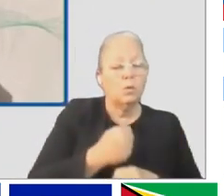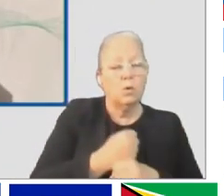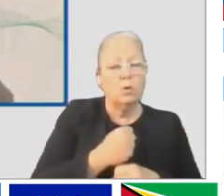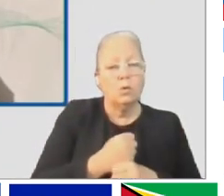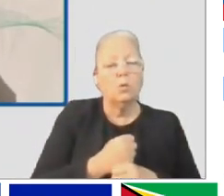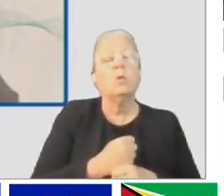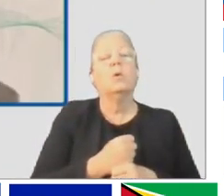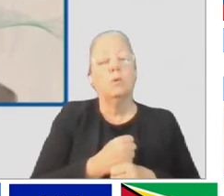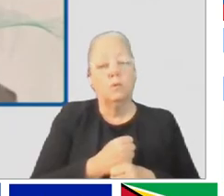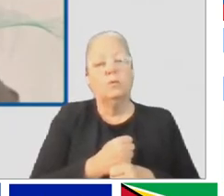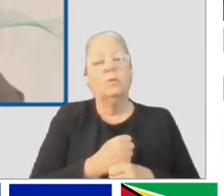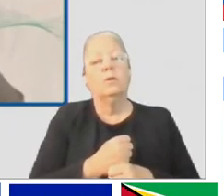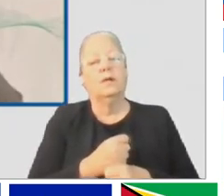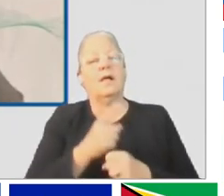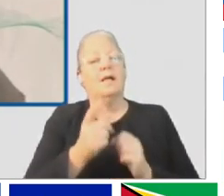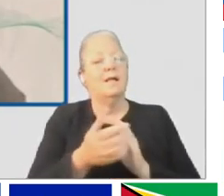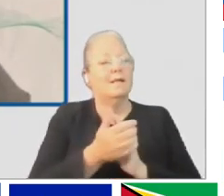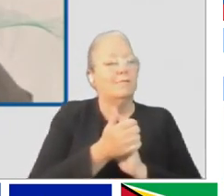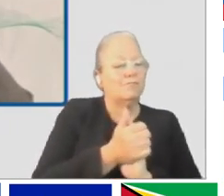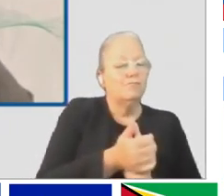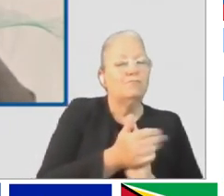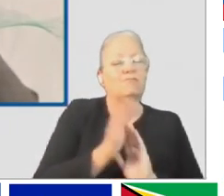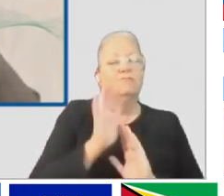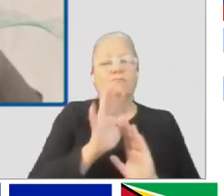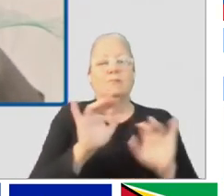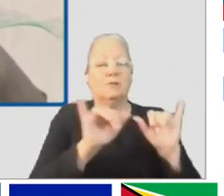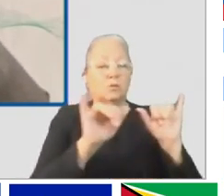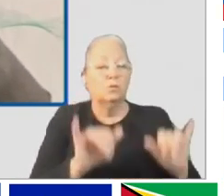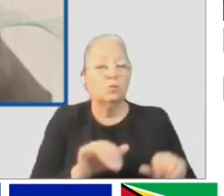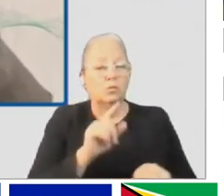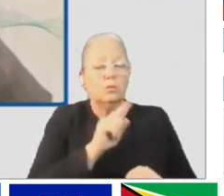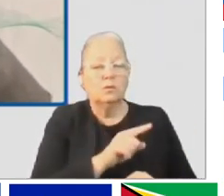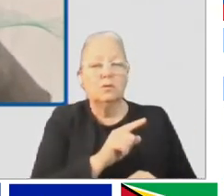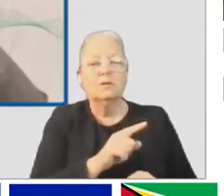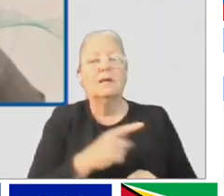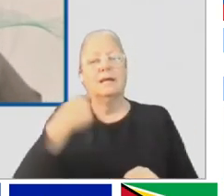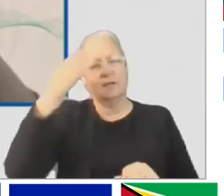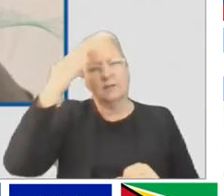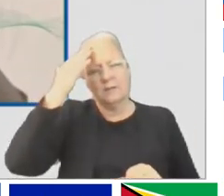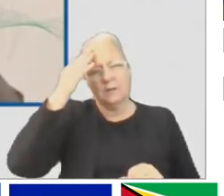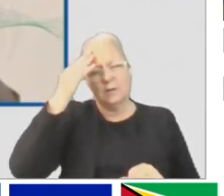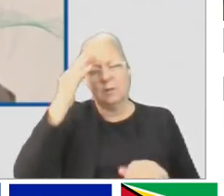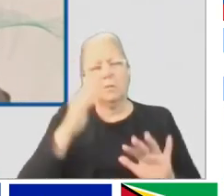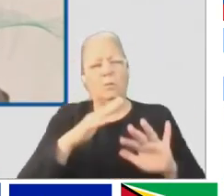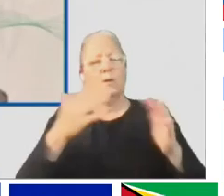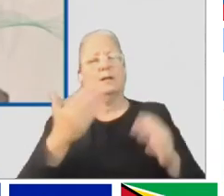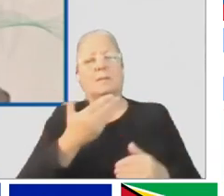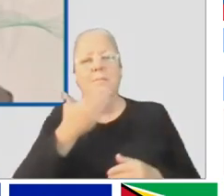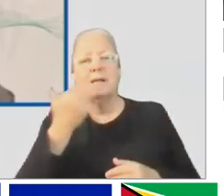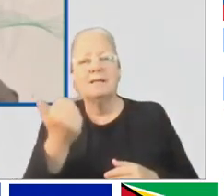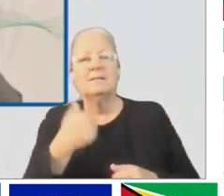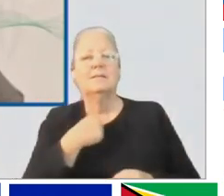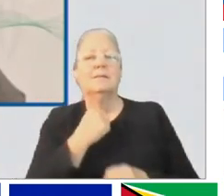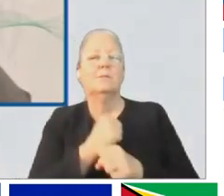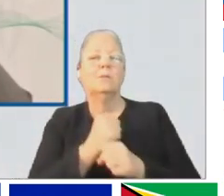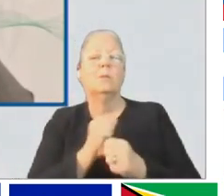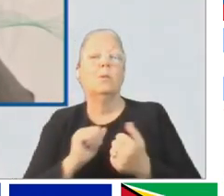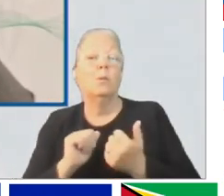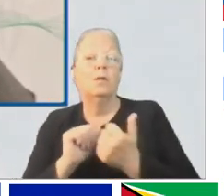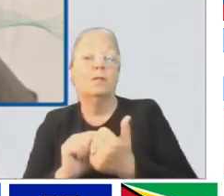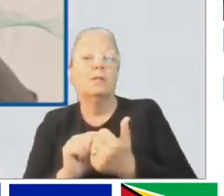institutions, and also to see the best ways in which we can work more closely together while